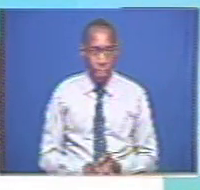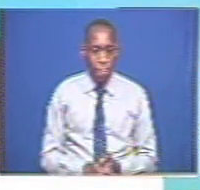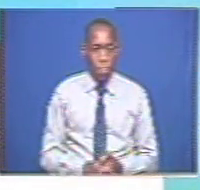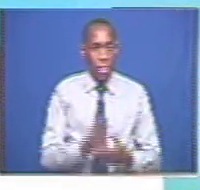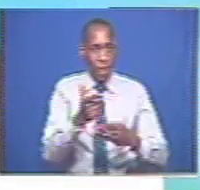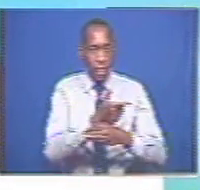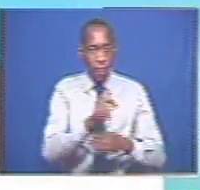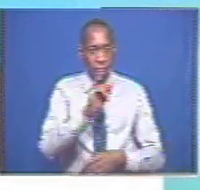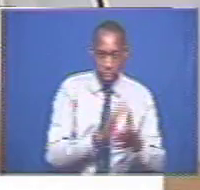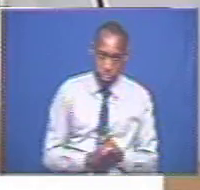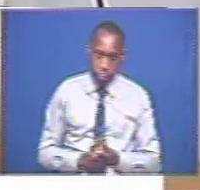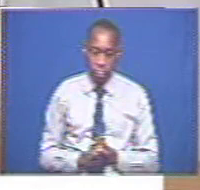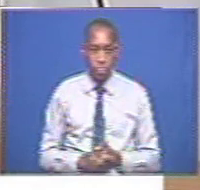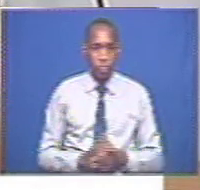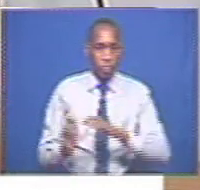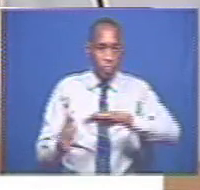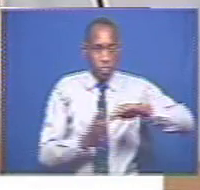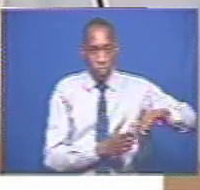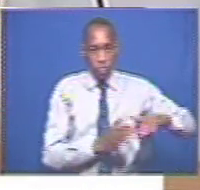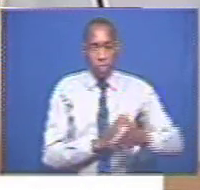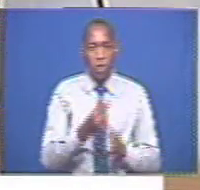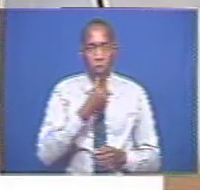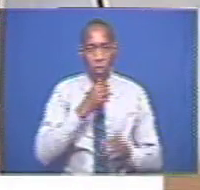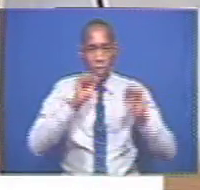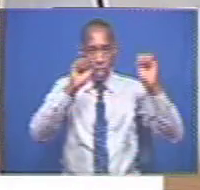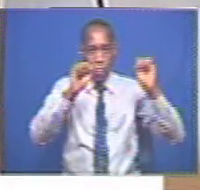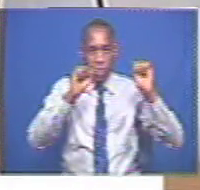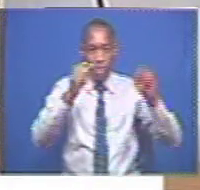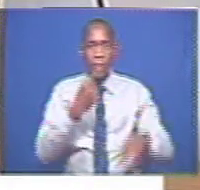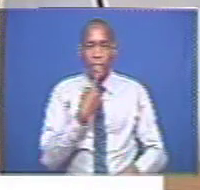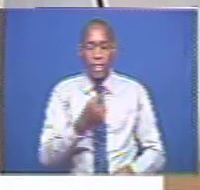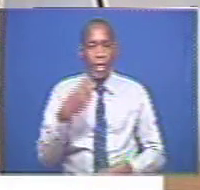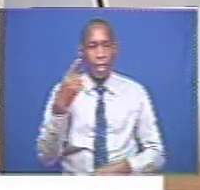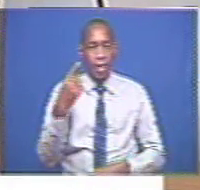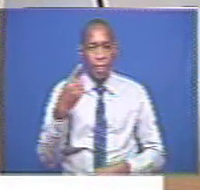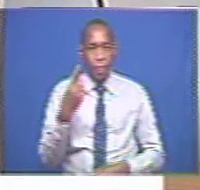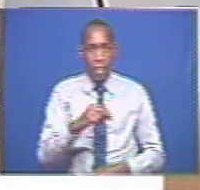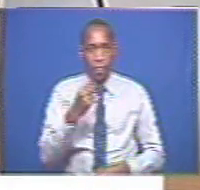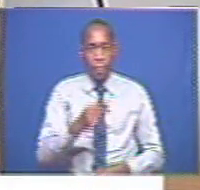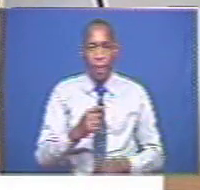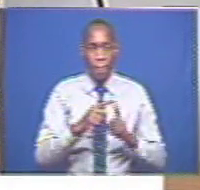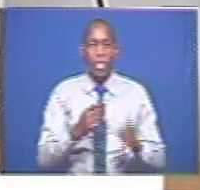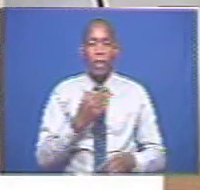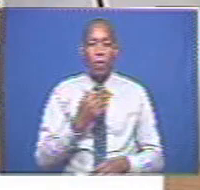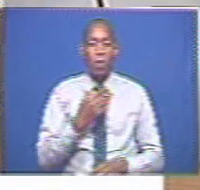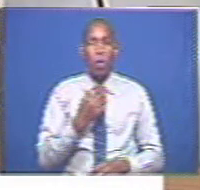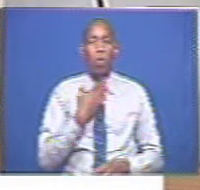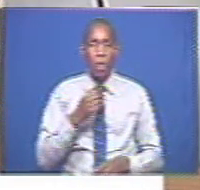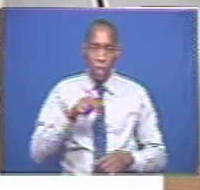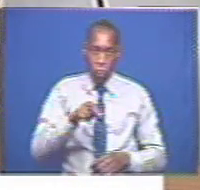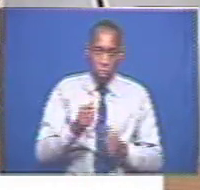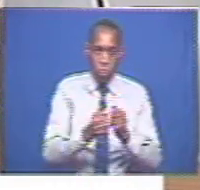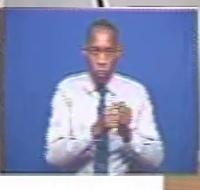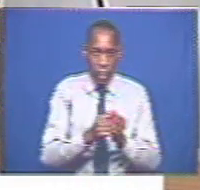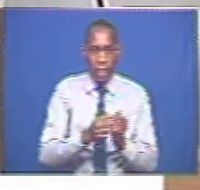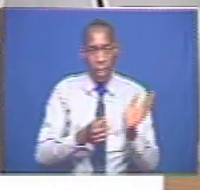yours. I want you to talk to the Gor Mahia fans and tell them that you'll taunt them, but you want to walk home with them from Kasarani